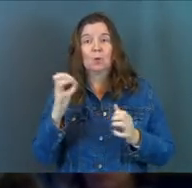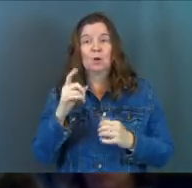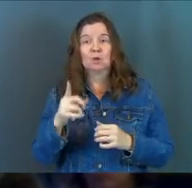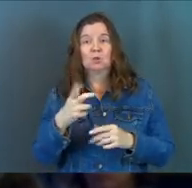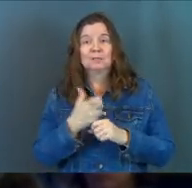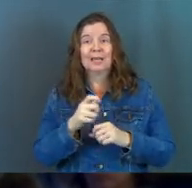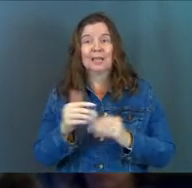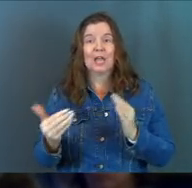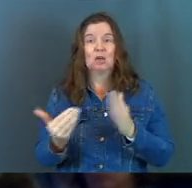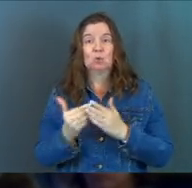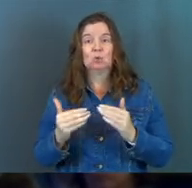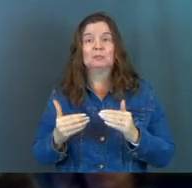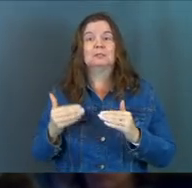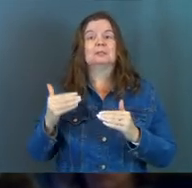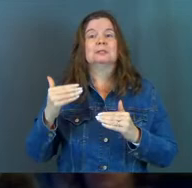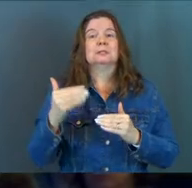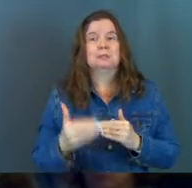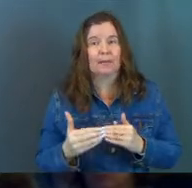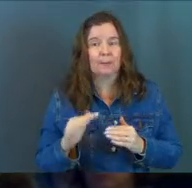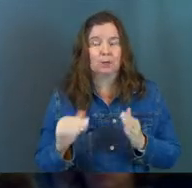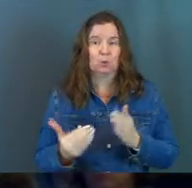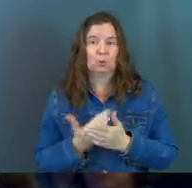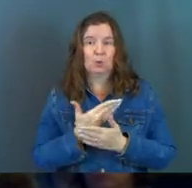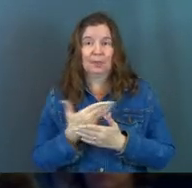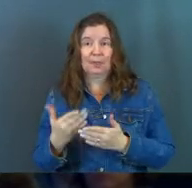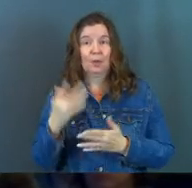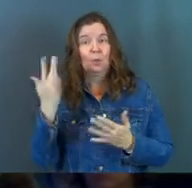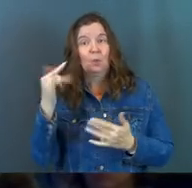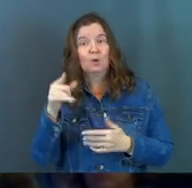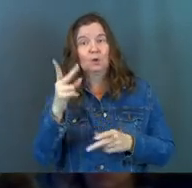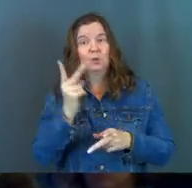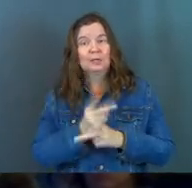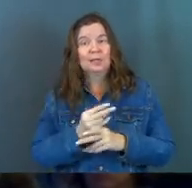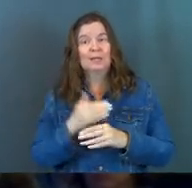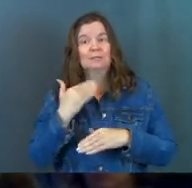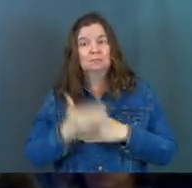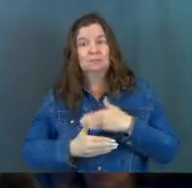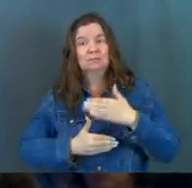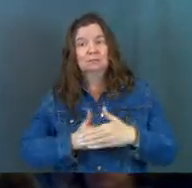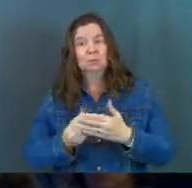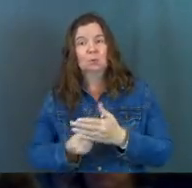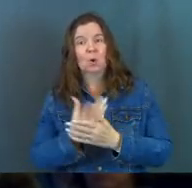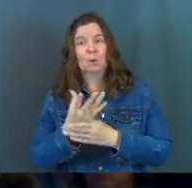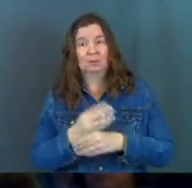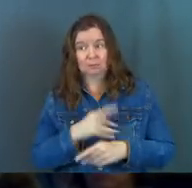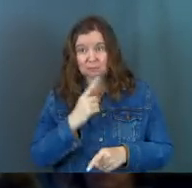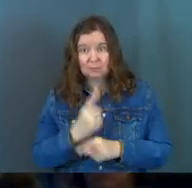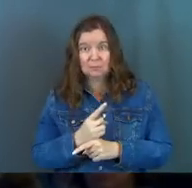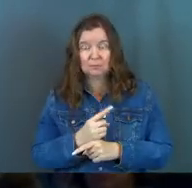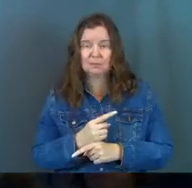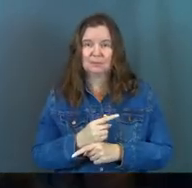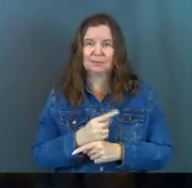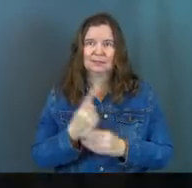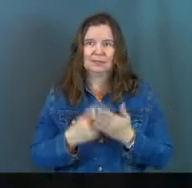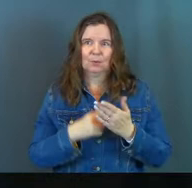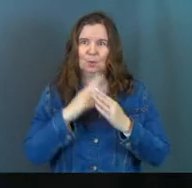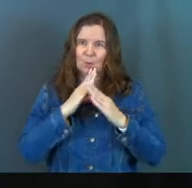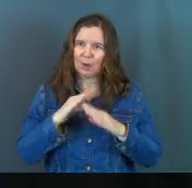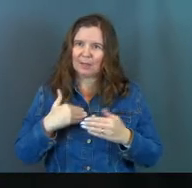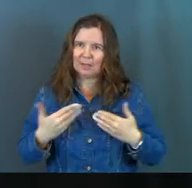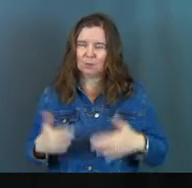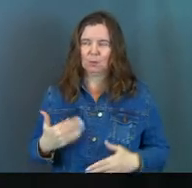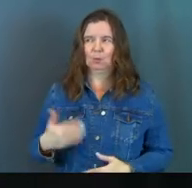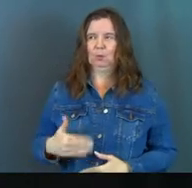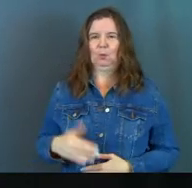wanted you to take a new step into a new thing so that you would keep growing. Amen. We're too quiet in this